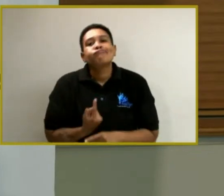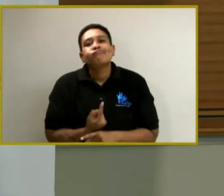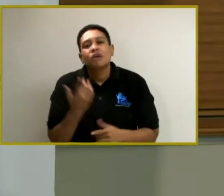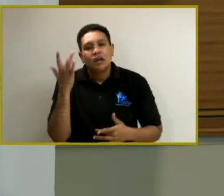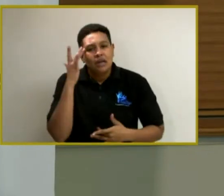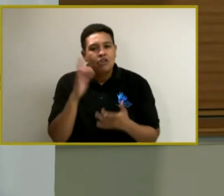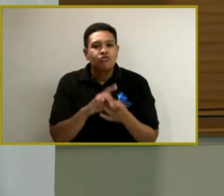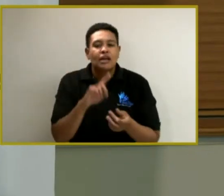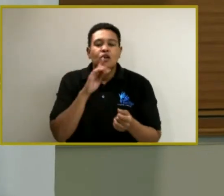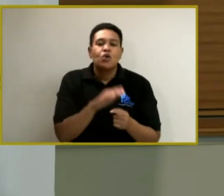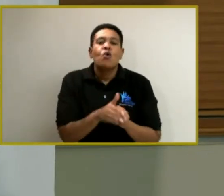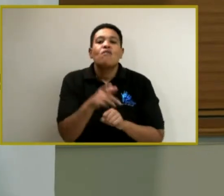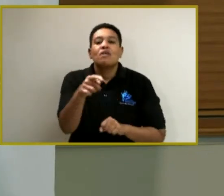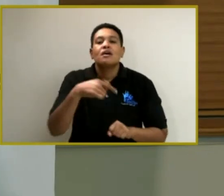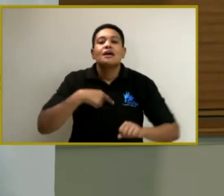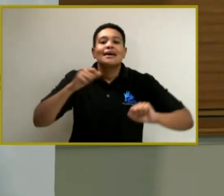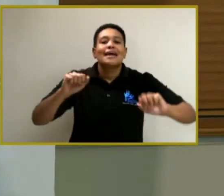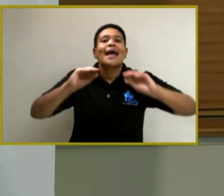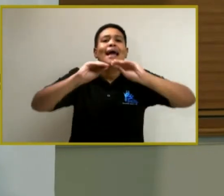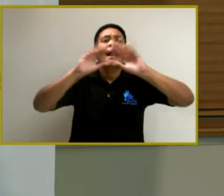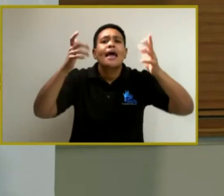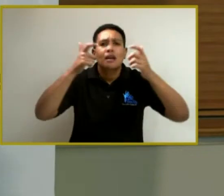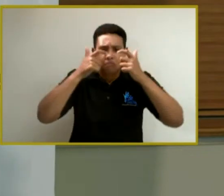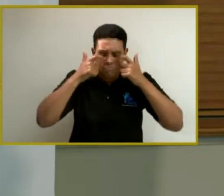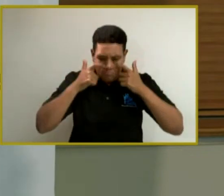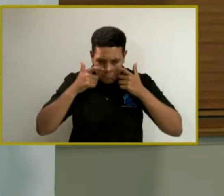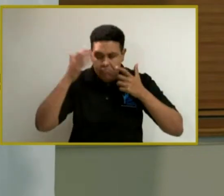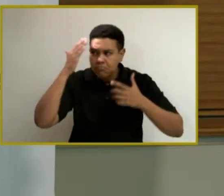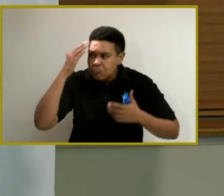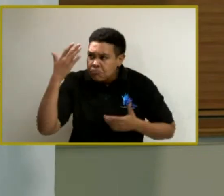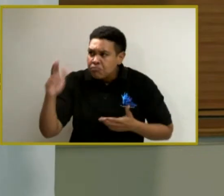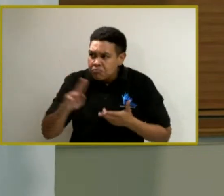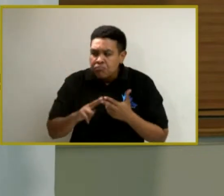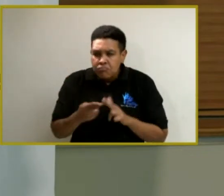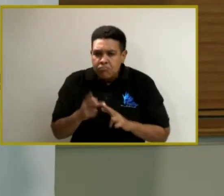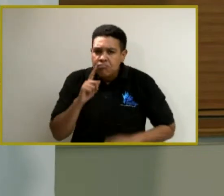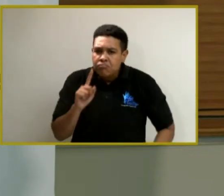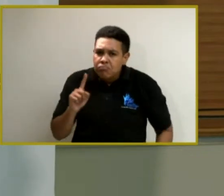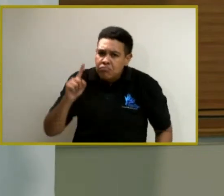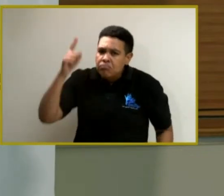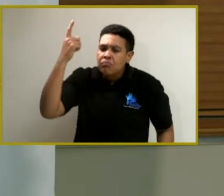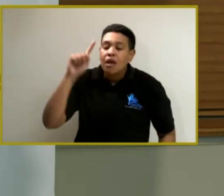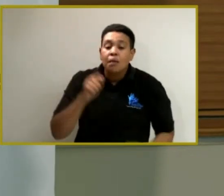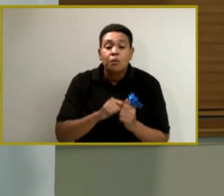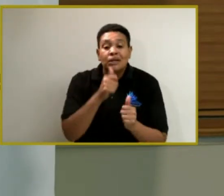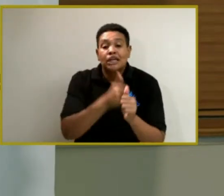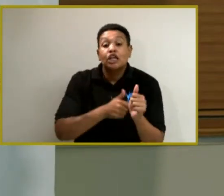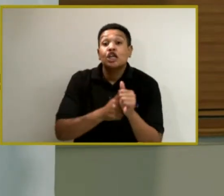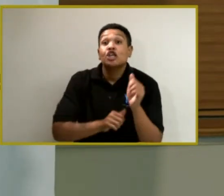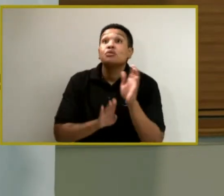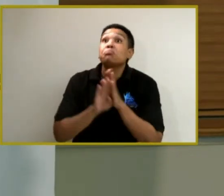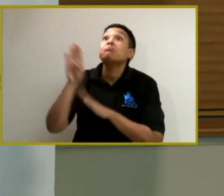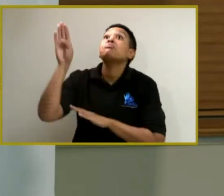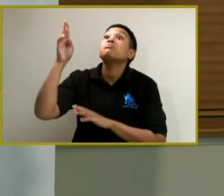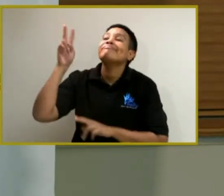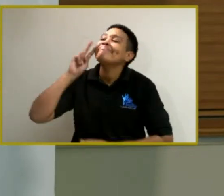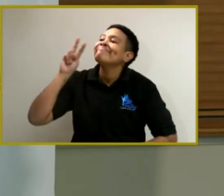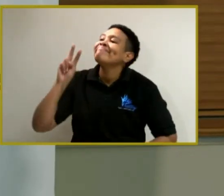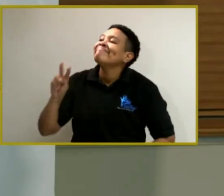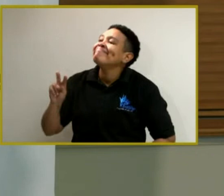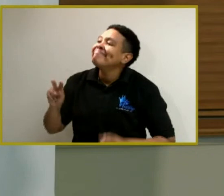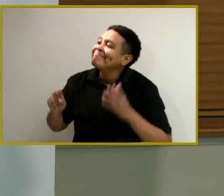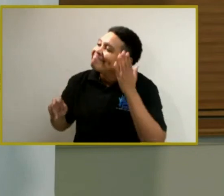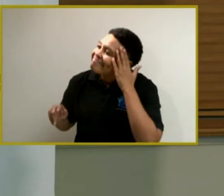COVID. And we can clearly see that those numbers are going up, and with each of the surges, we would have seen